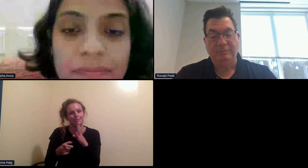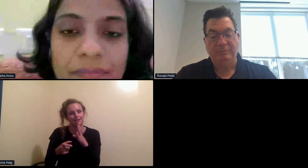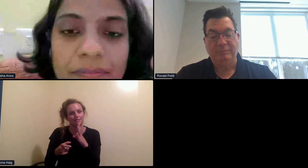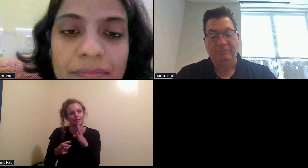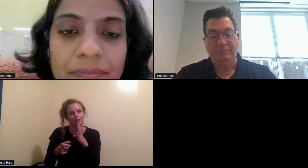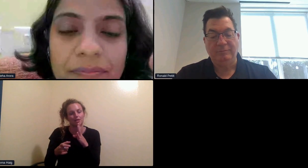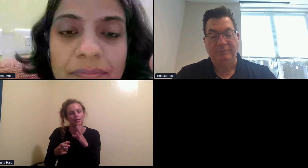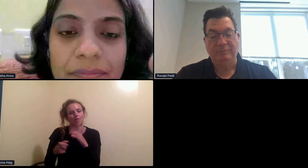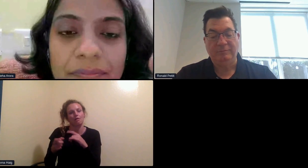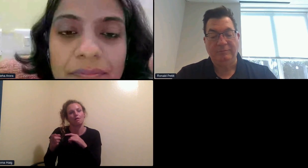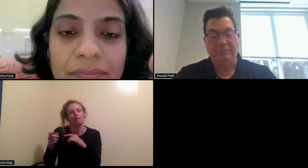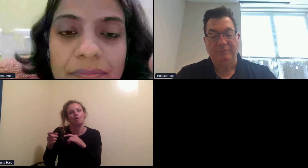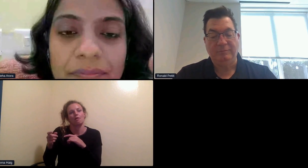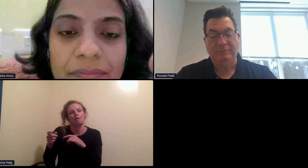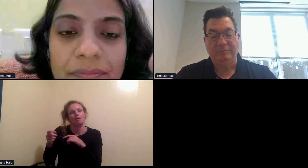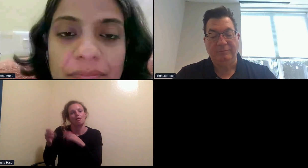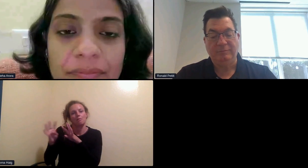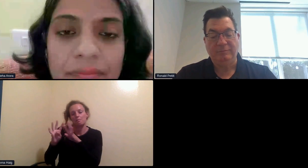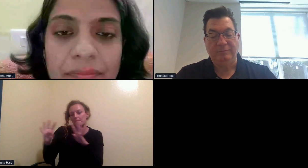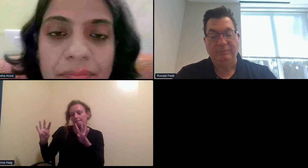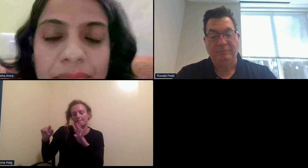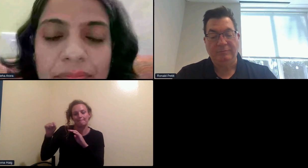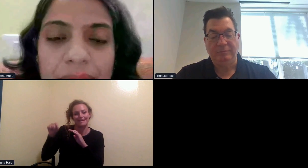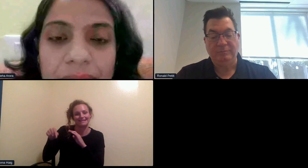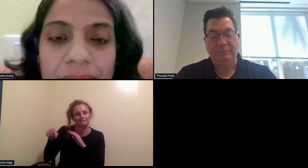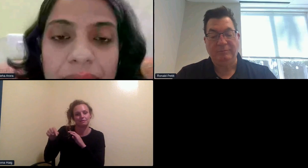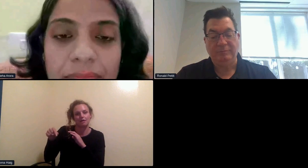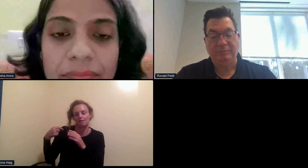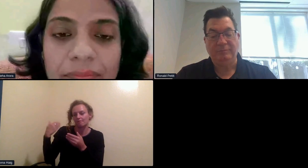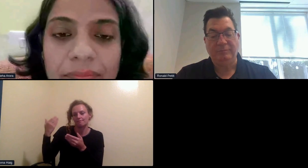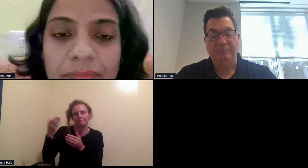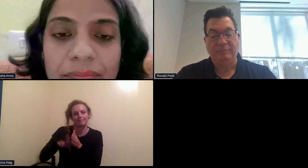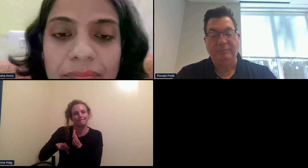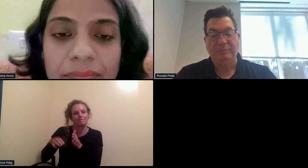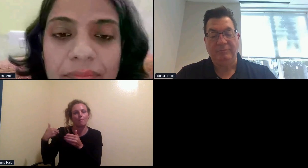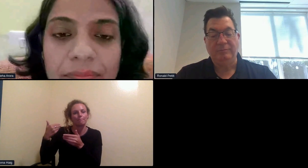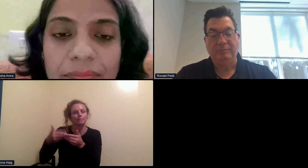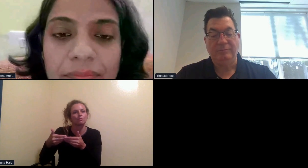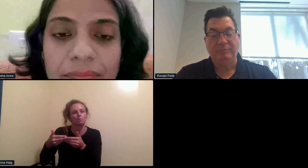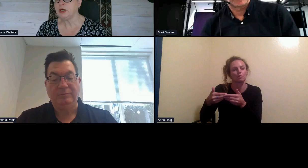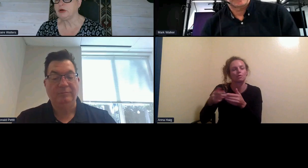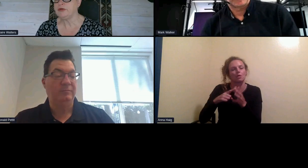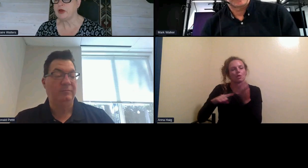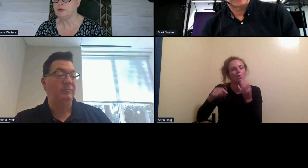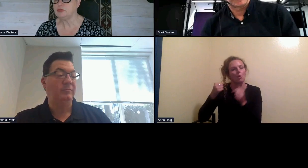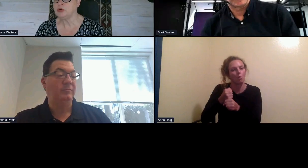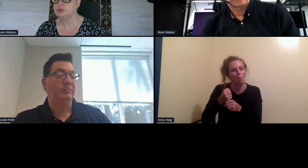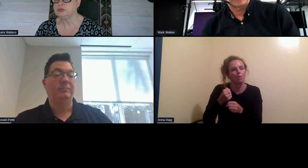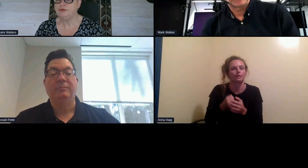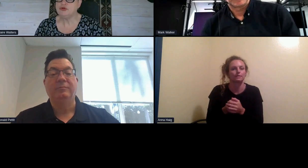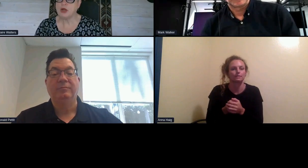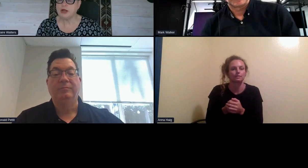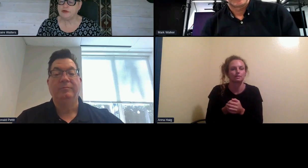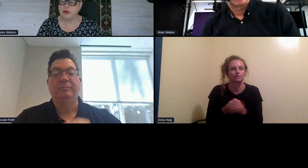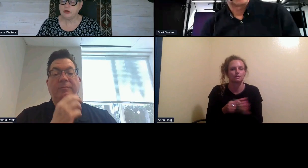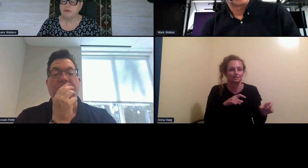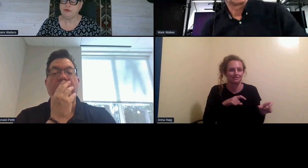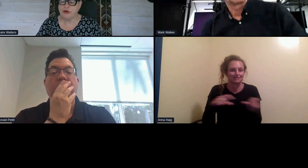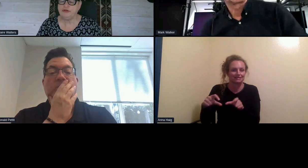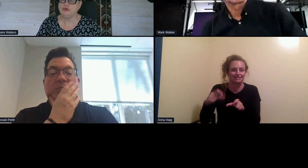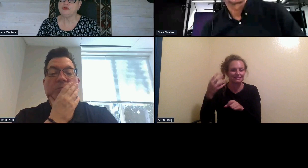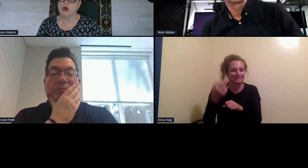of the autism friendly initiative over 8 years ago. Now everybody's doing retail stores, hotels, theme parks. They're all